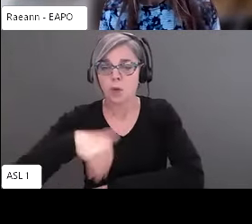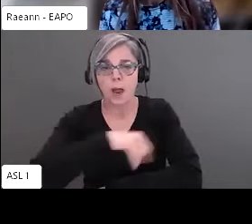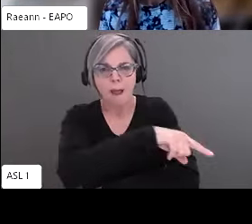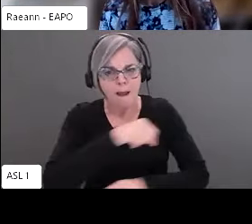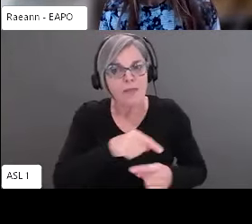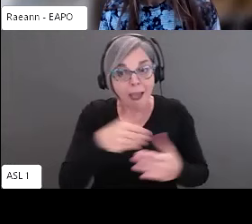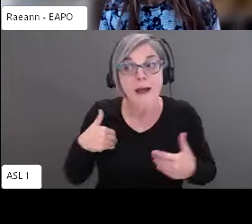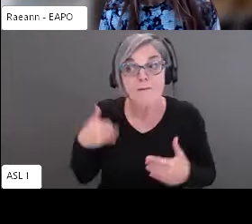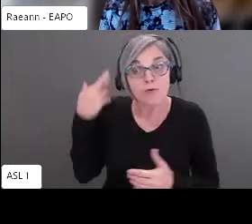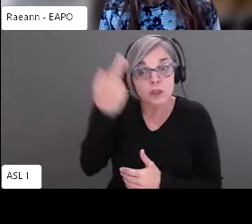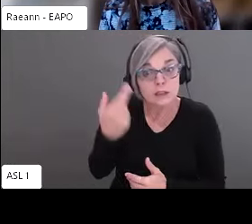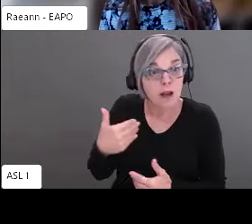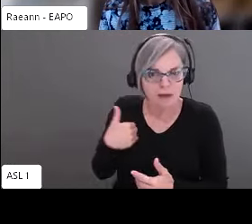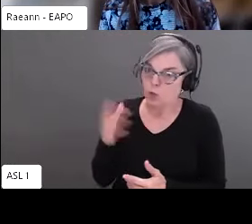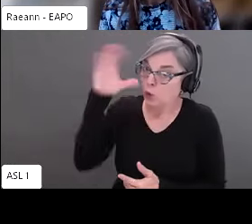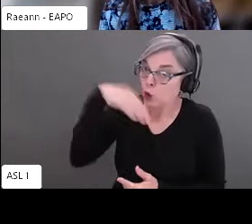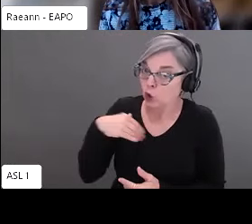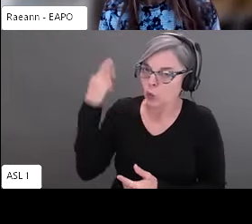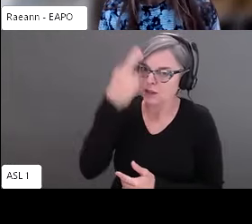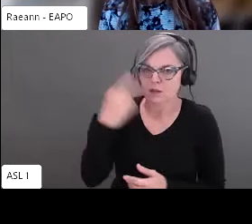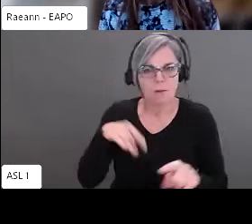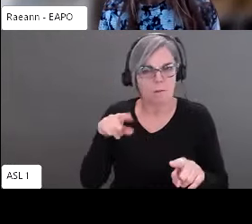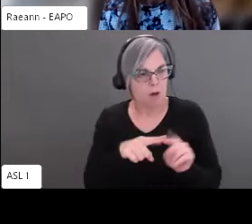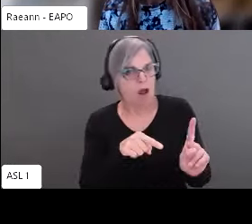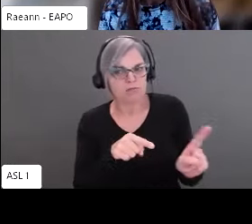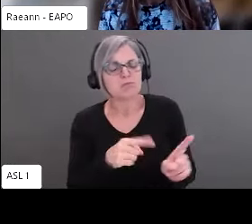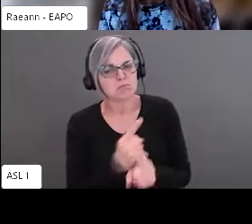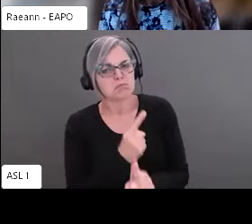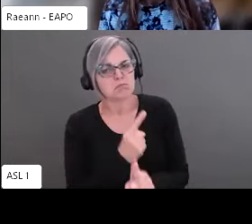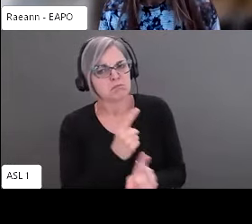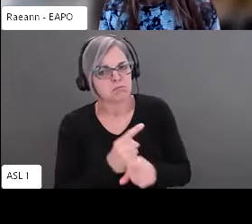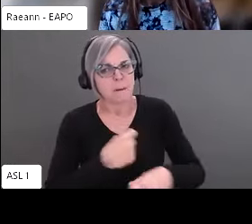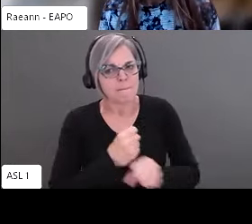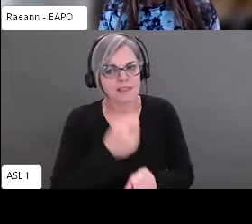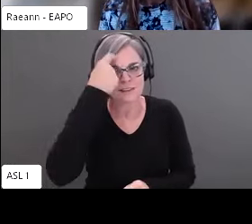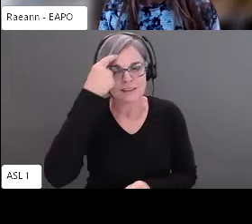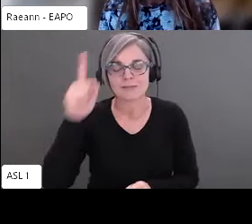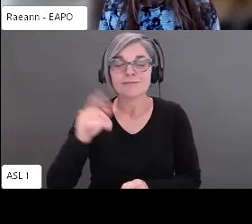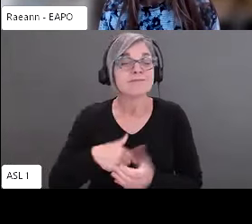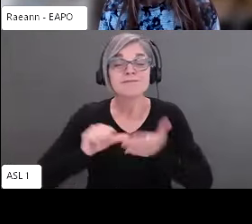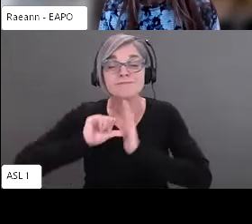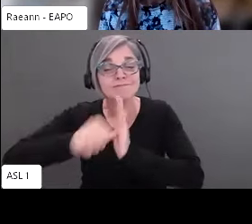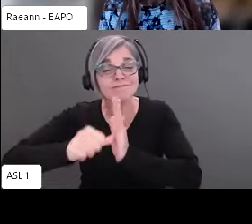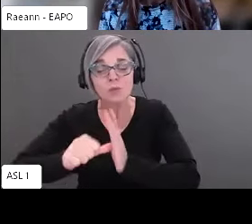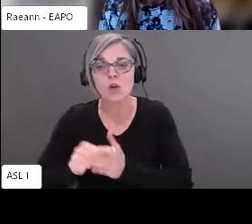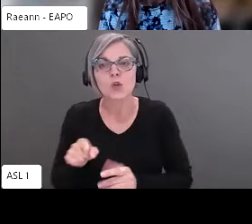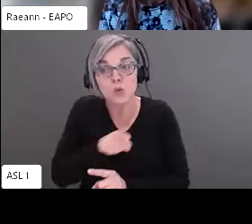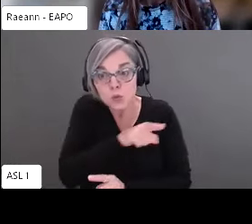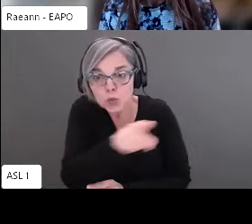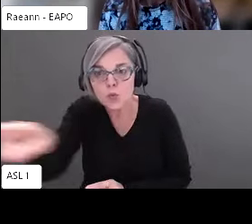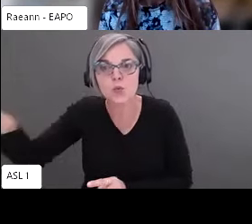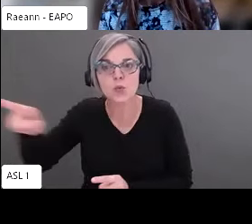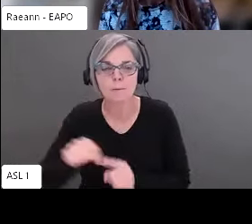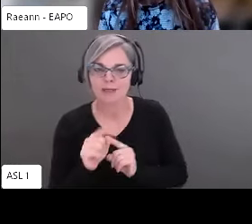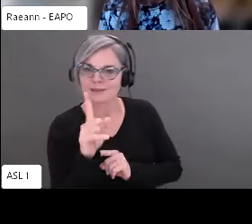think the main takeaway for me is you have to ask. And after you ask, you have to listen and